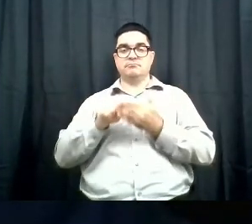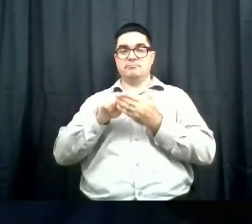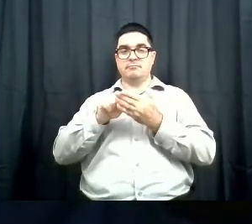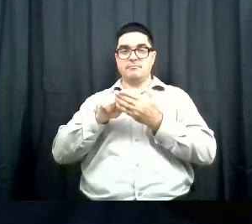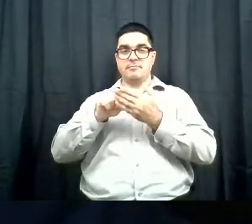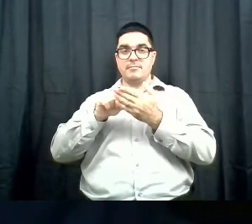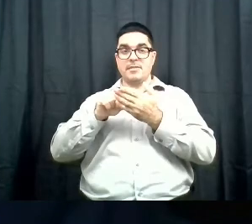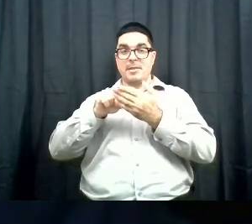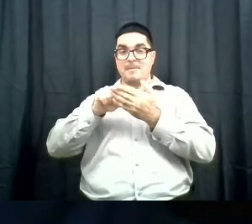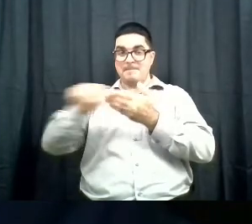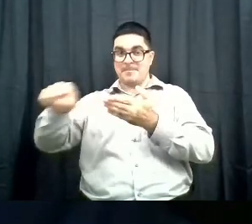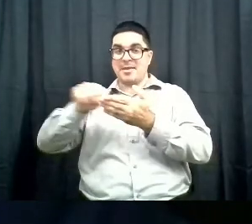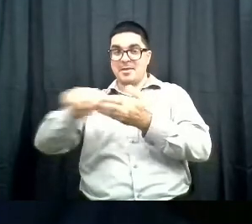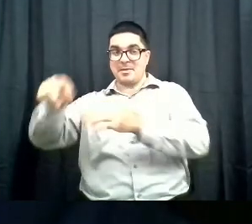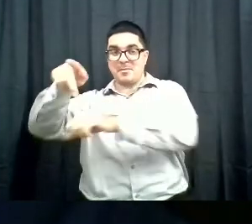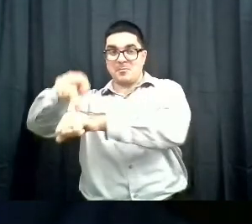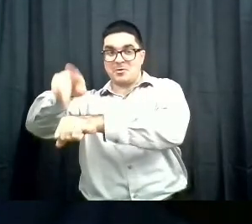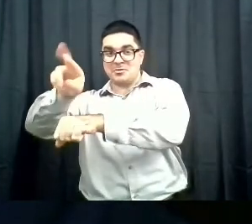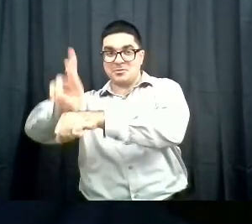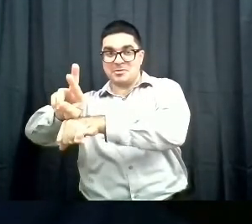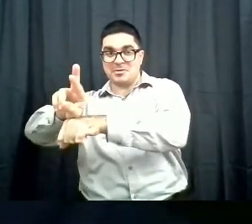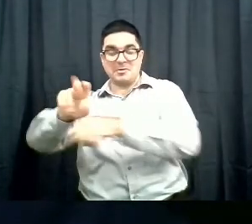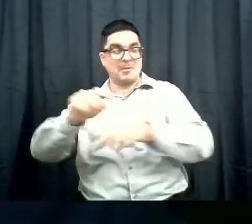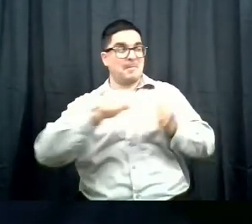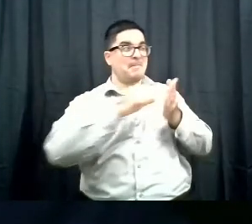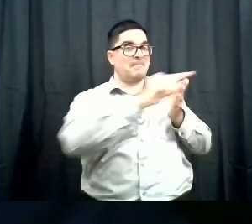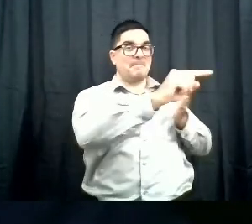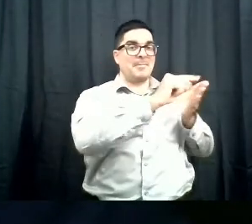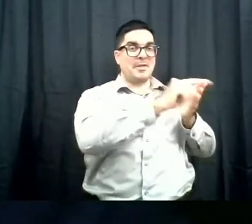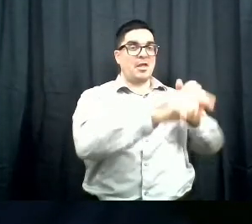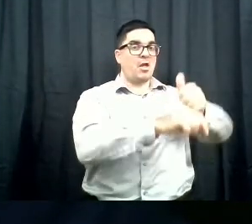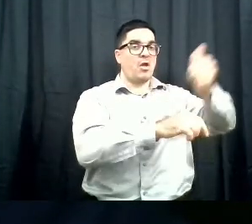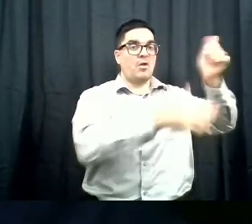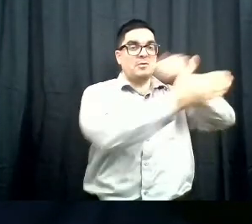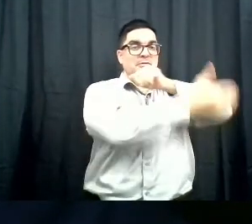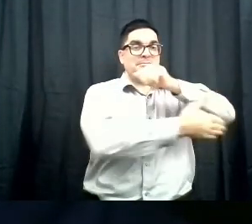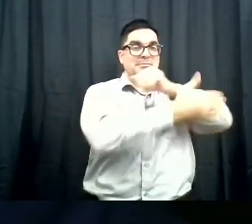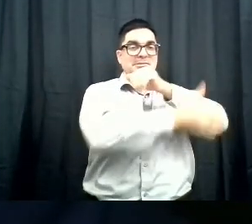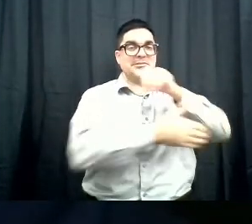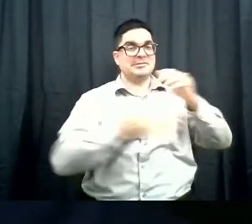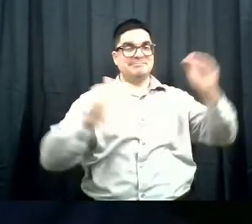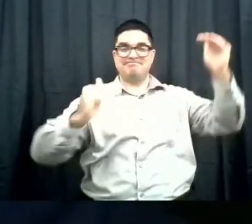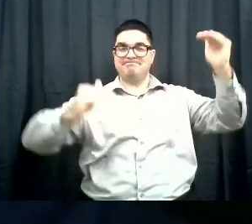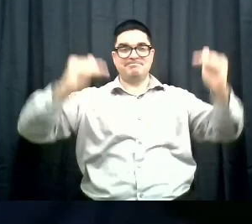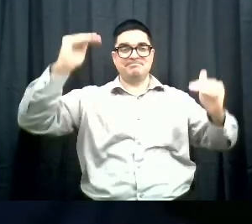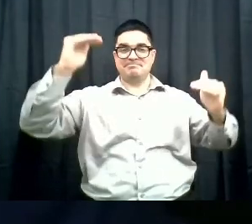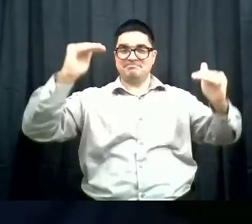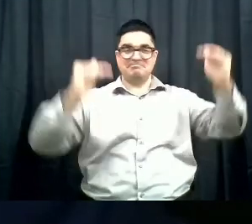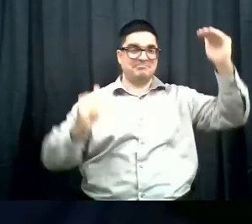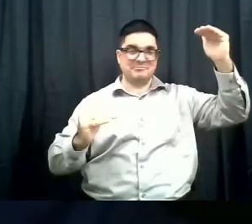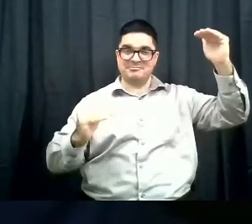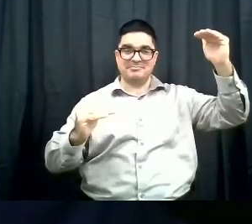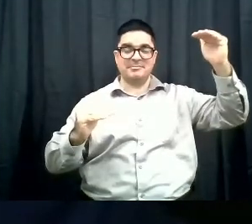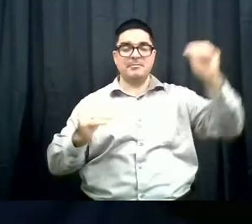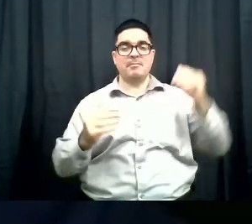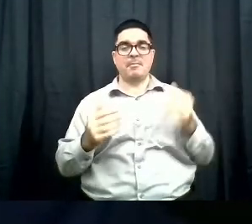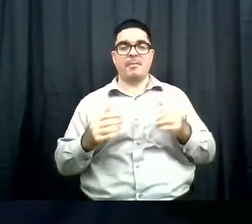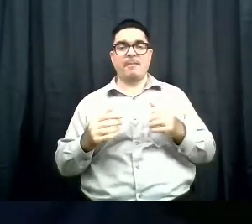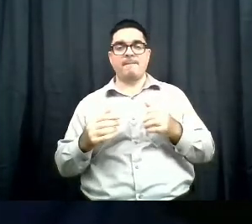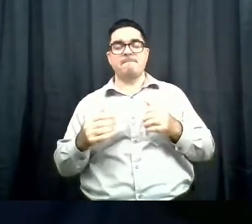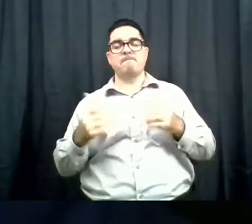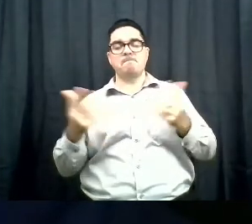Puerto Rico. So again, more than a prize or a freebie, just free money